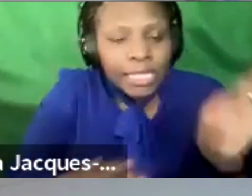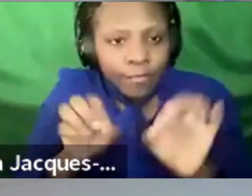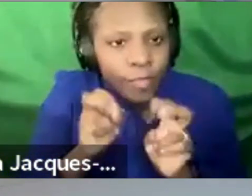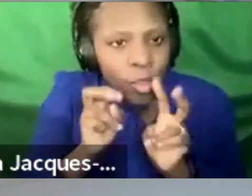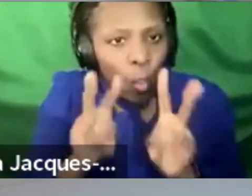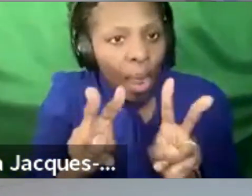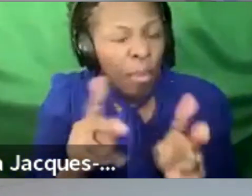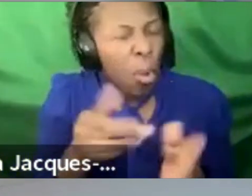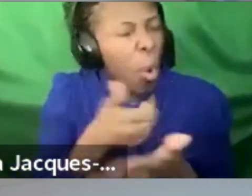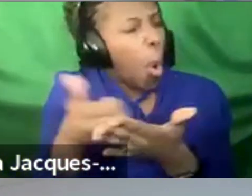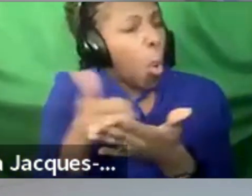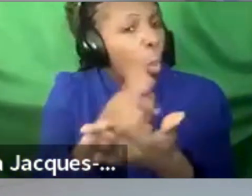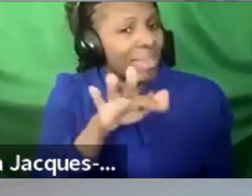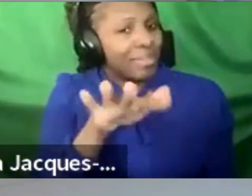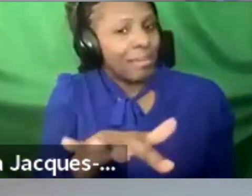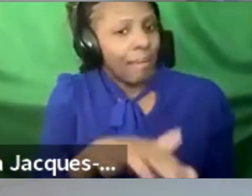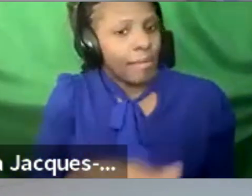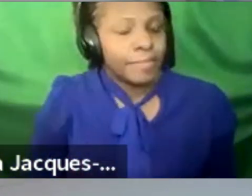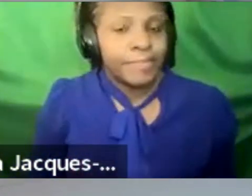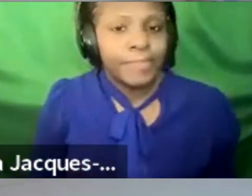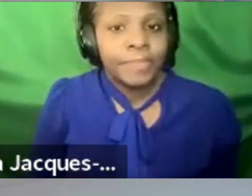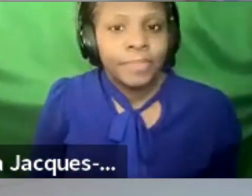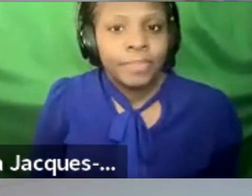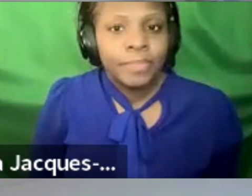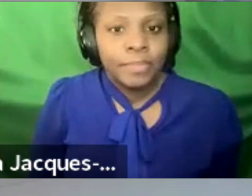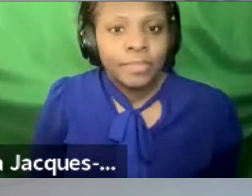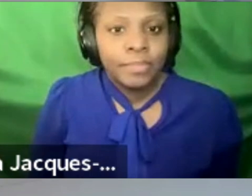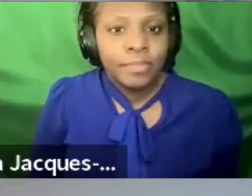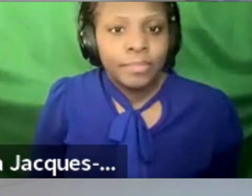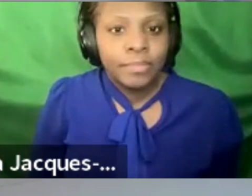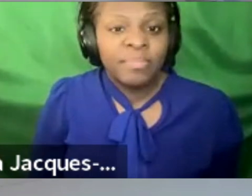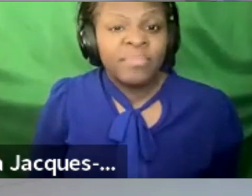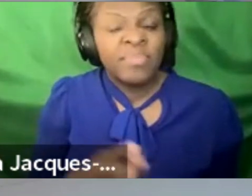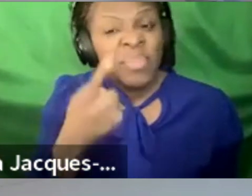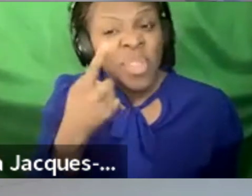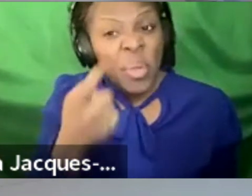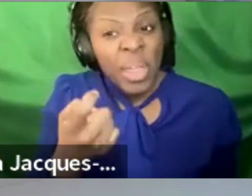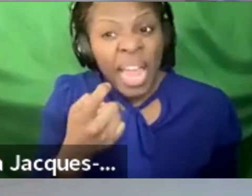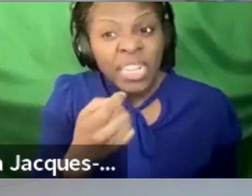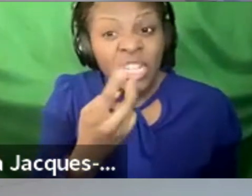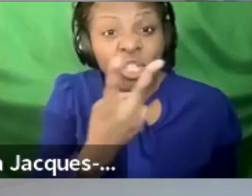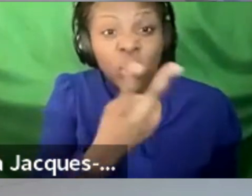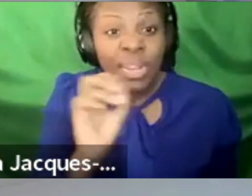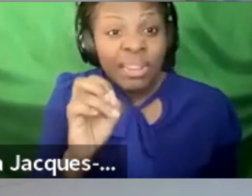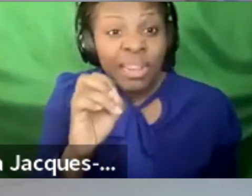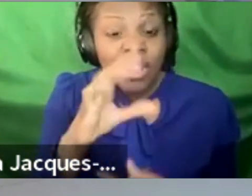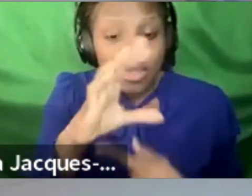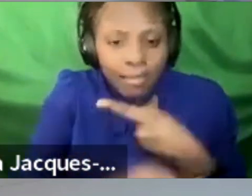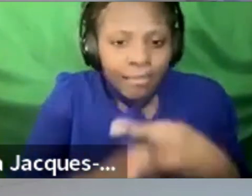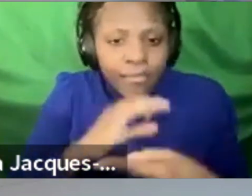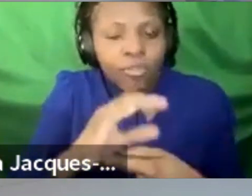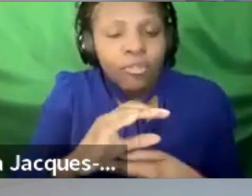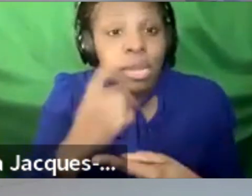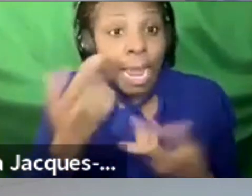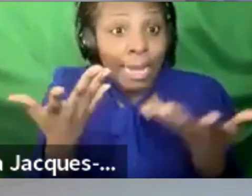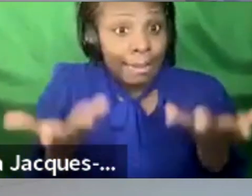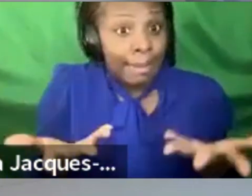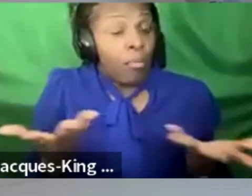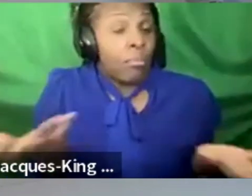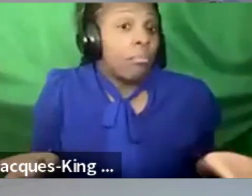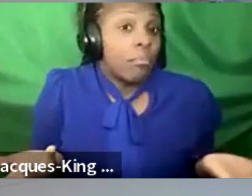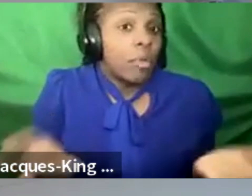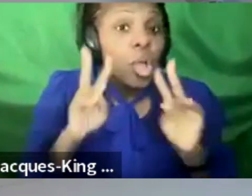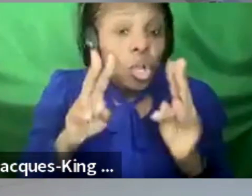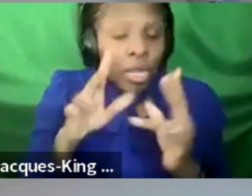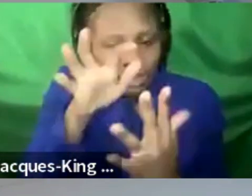has always been there. And in terms of, you can go to the 20th century, you can go to now, you can